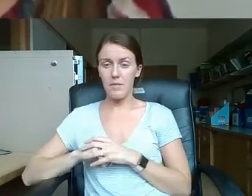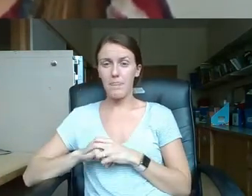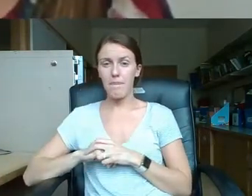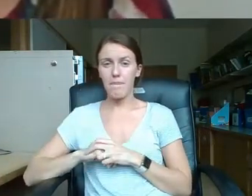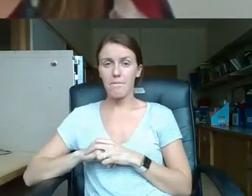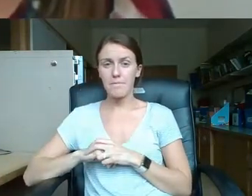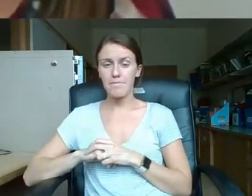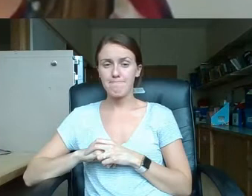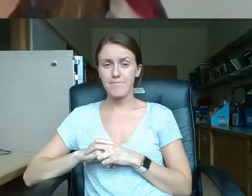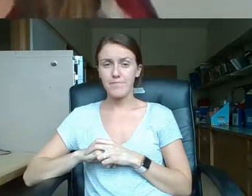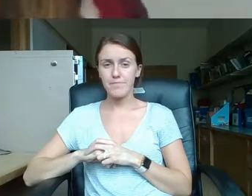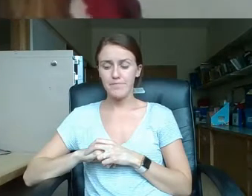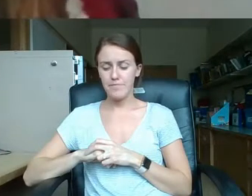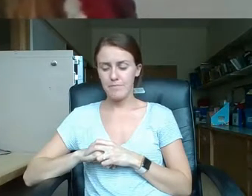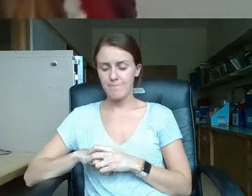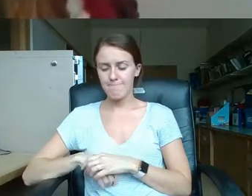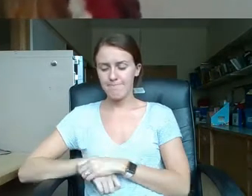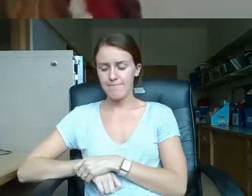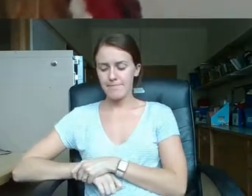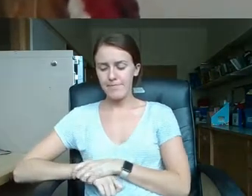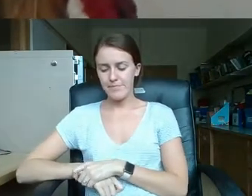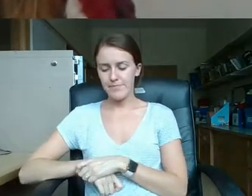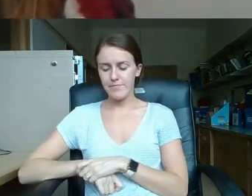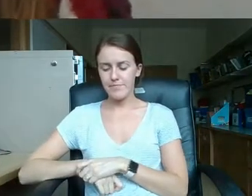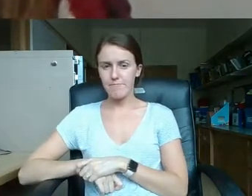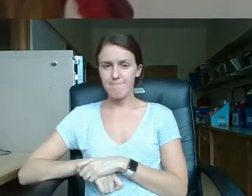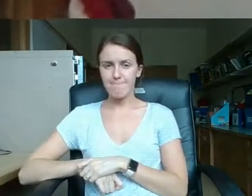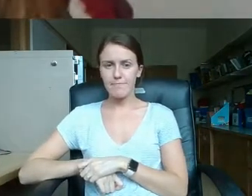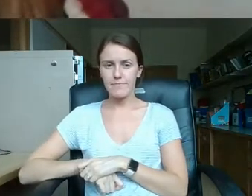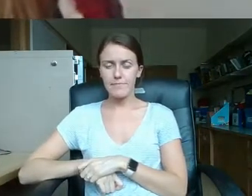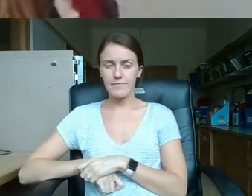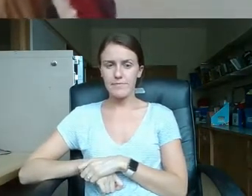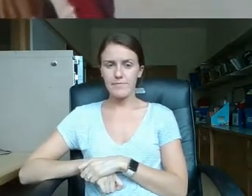shoulder straps and put his overalls in the dryer.